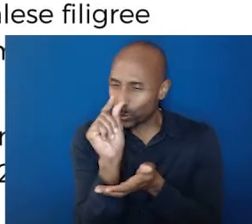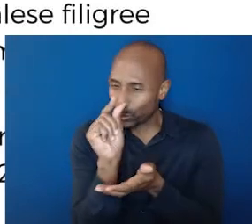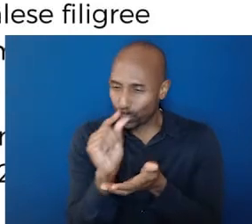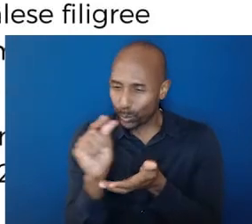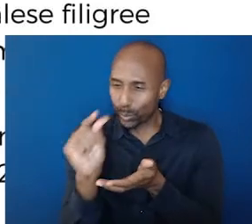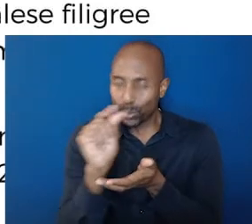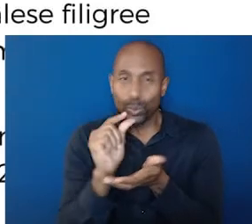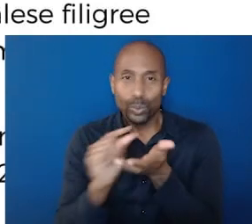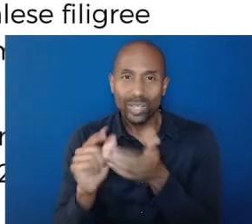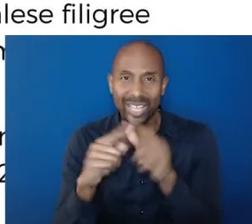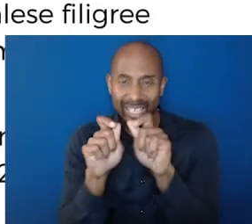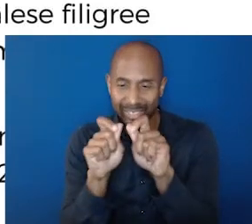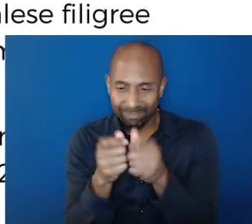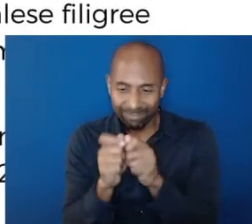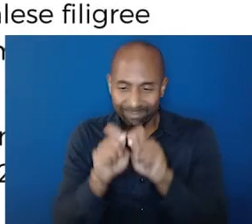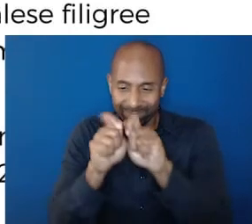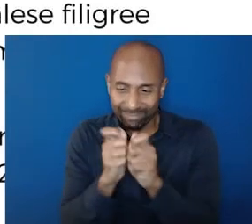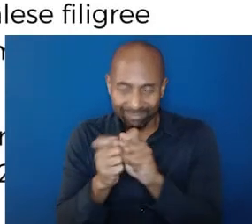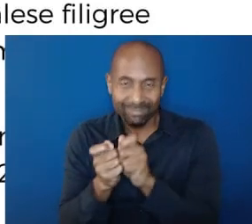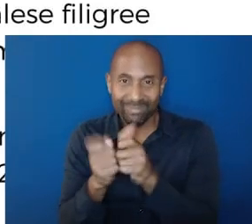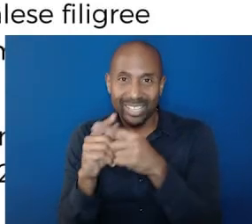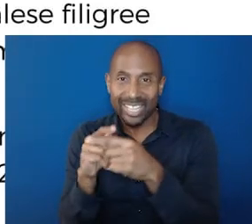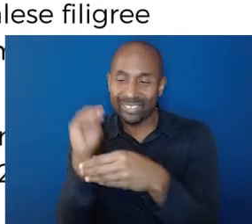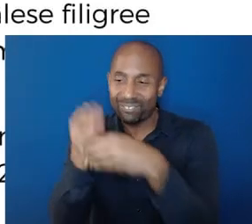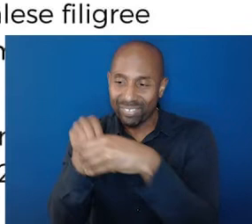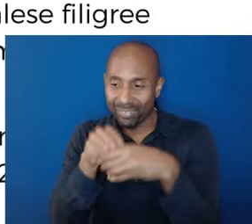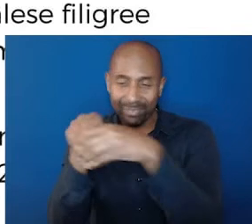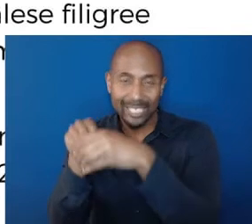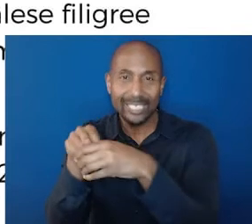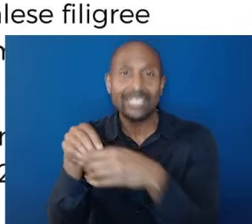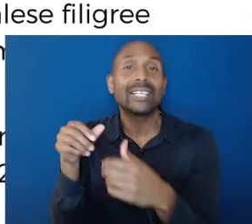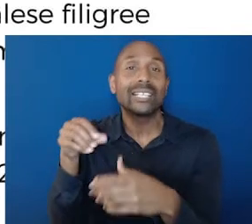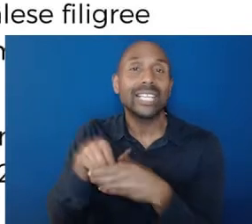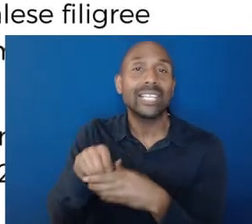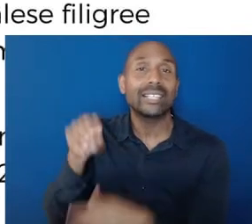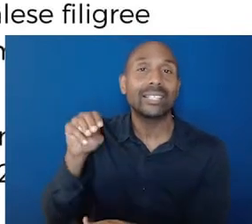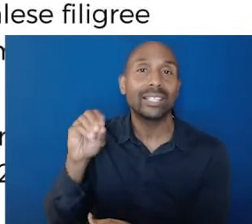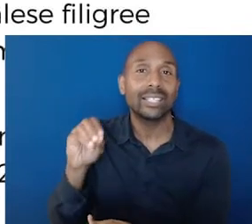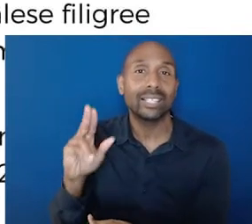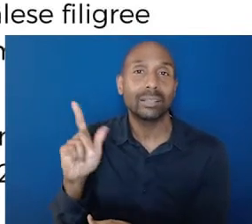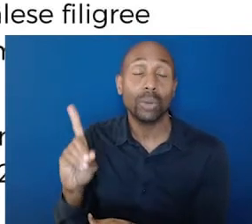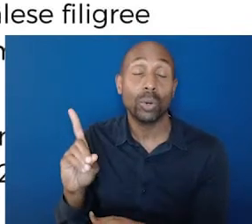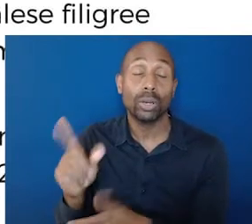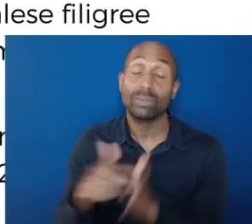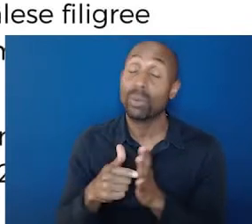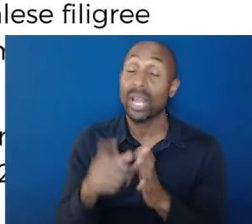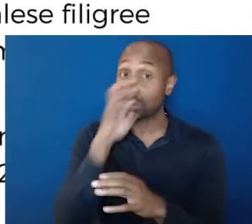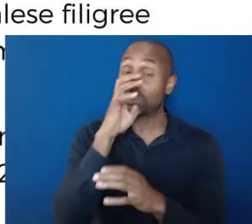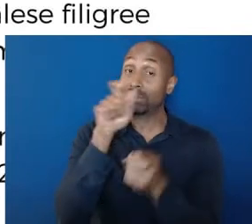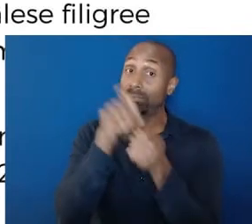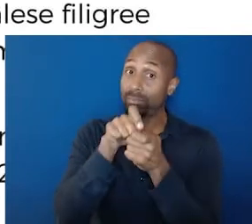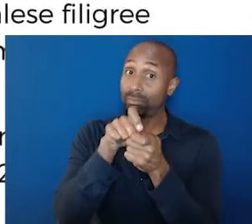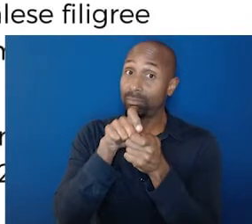And then you shape them, and then you fit them in to the mold. And so you have to be very precise.